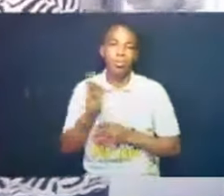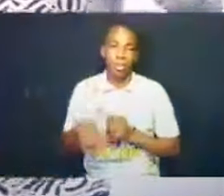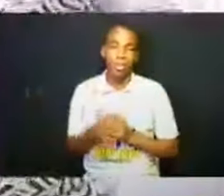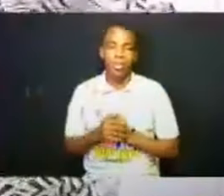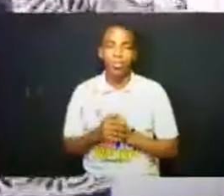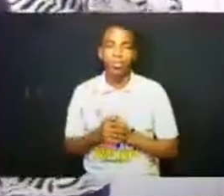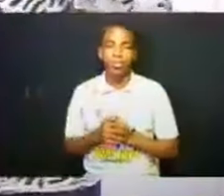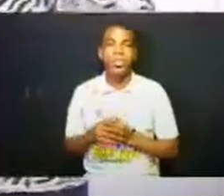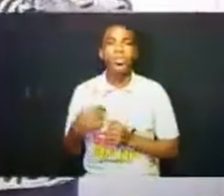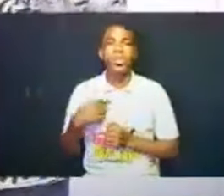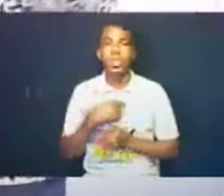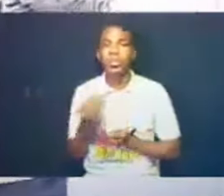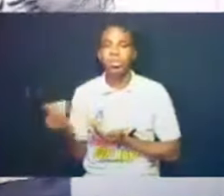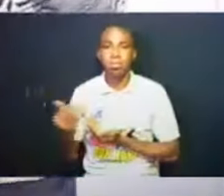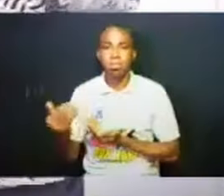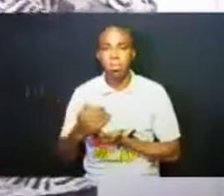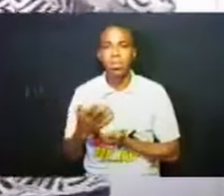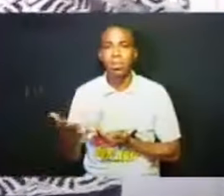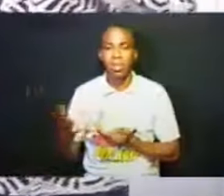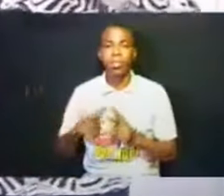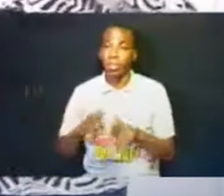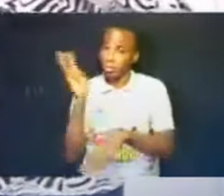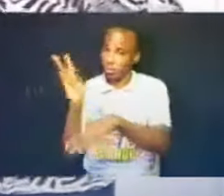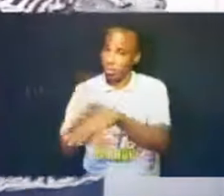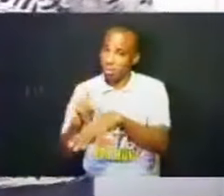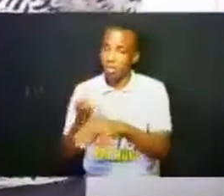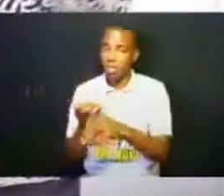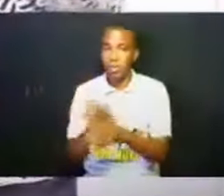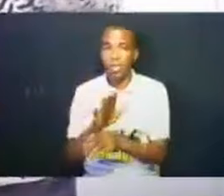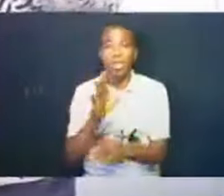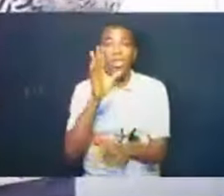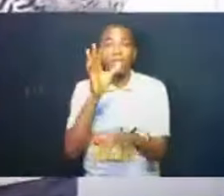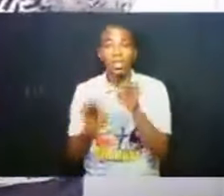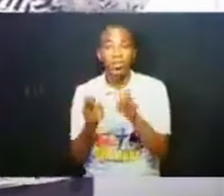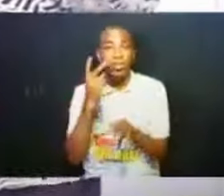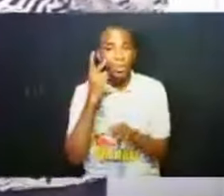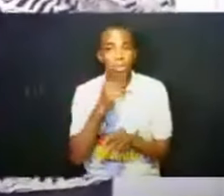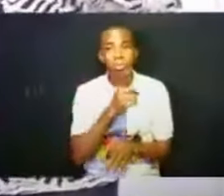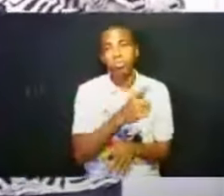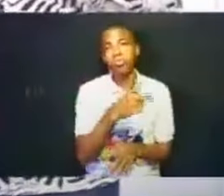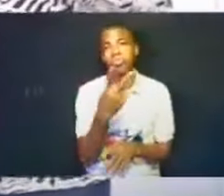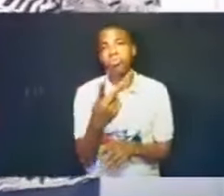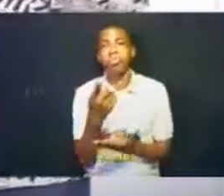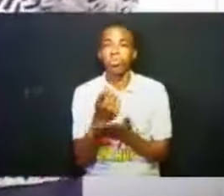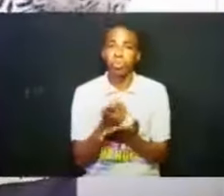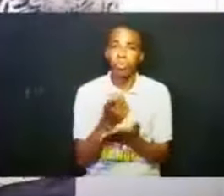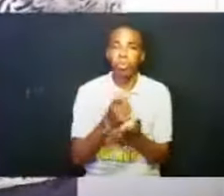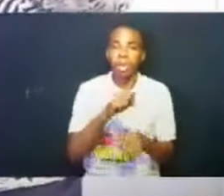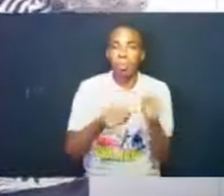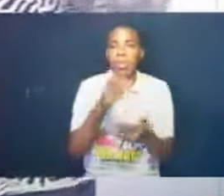gathering. So be careful. When you see one, two people standing somewhere discussing about an elderly